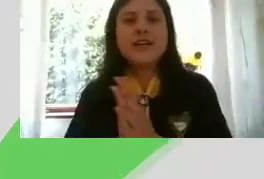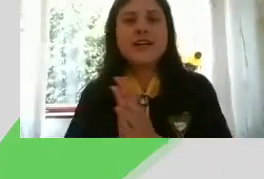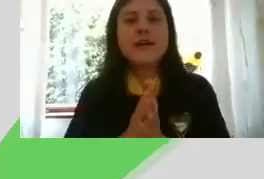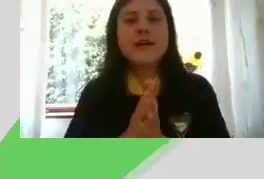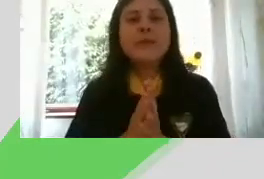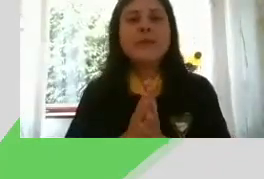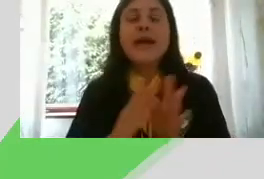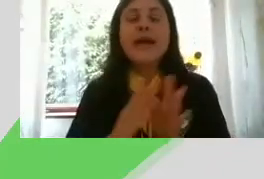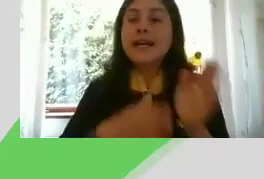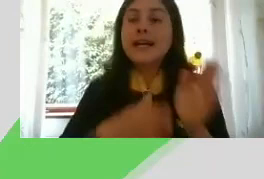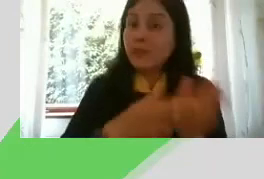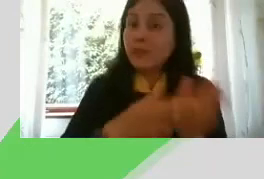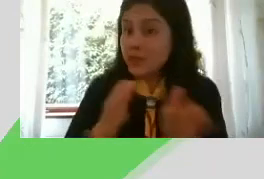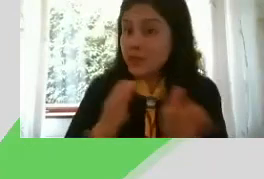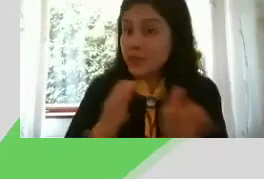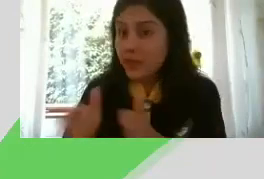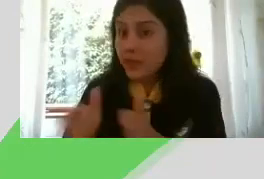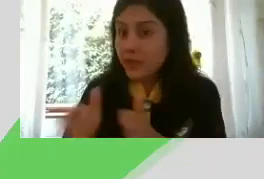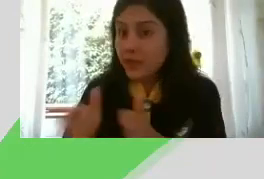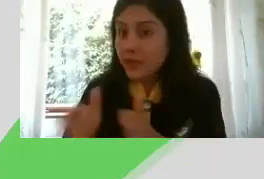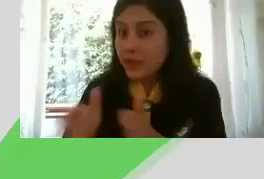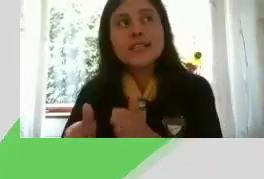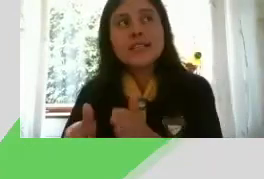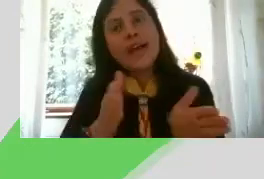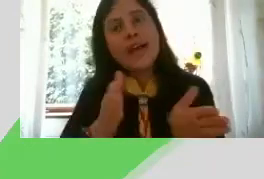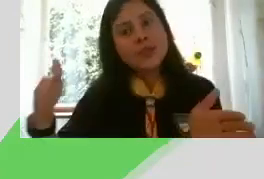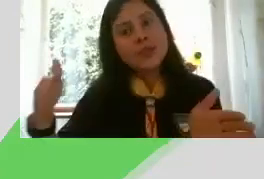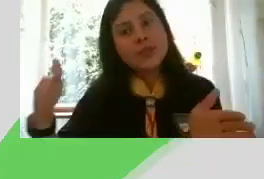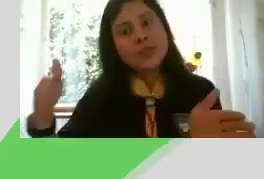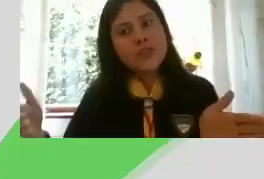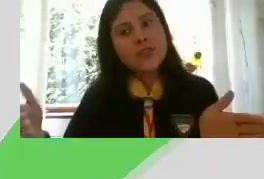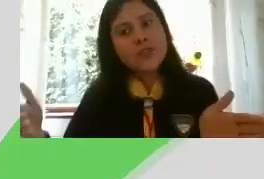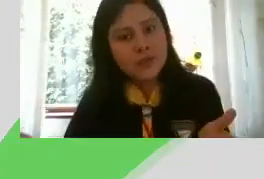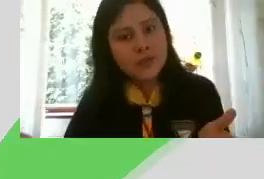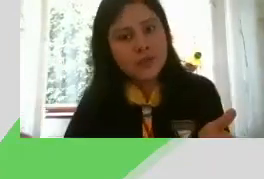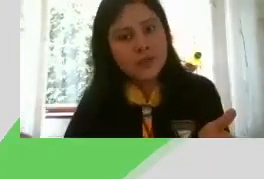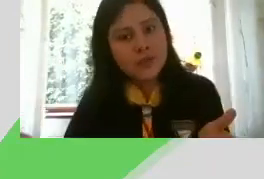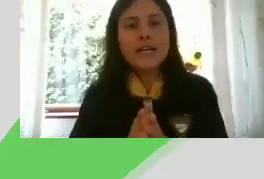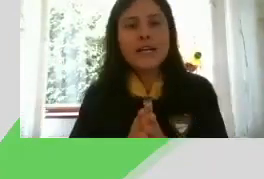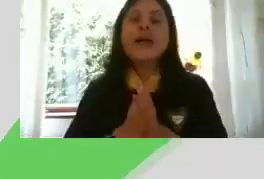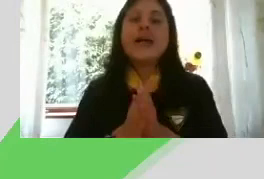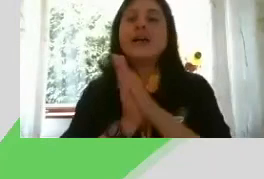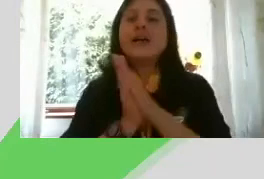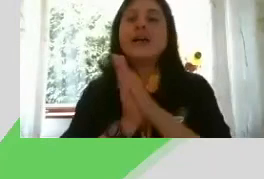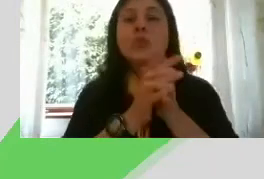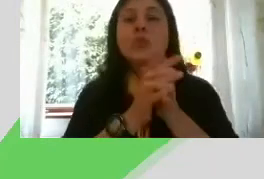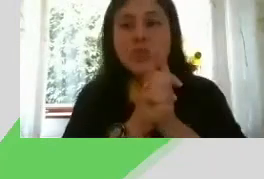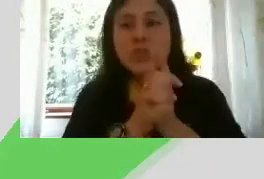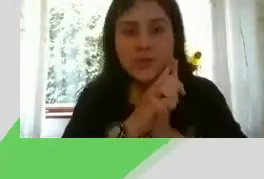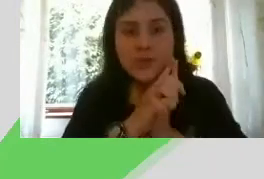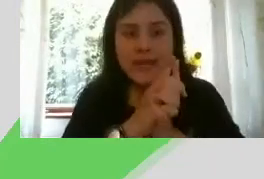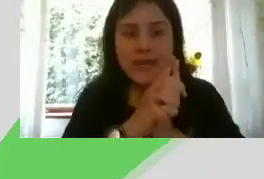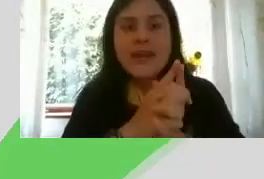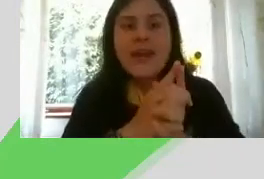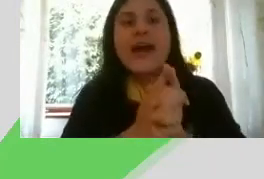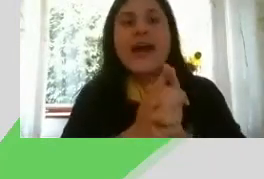and find them. And as you practice all those things, that will be adding to your 3 hours of learning. We have learned one song